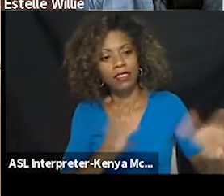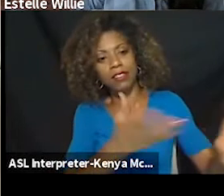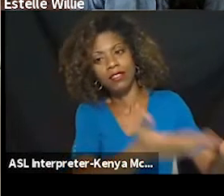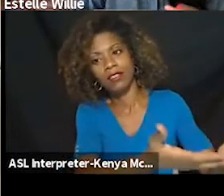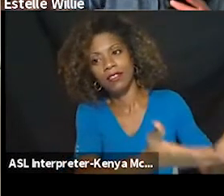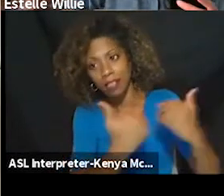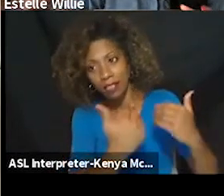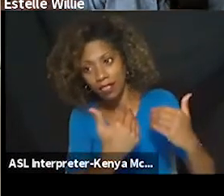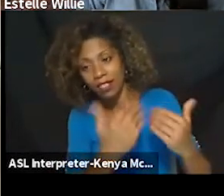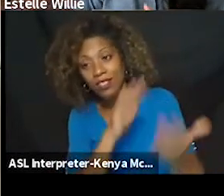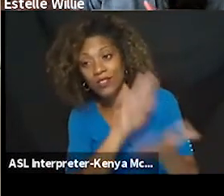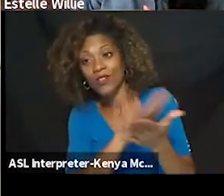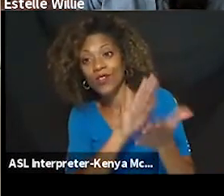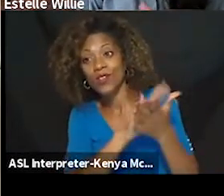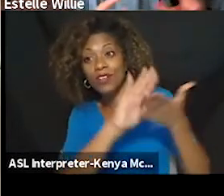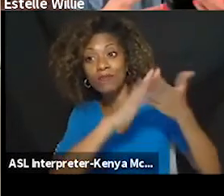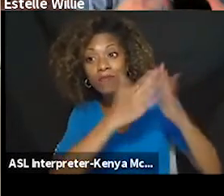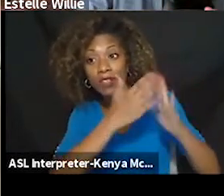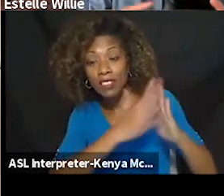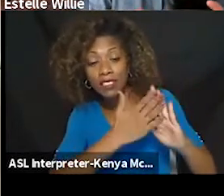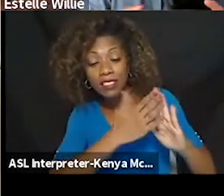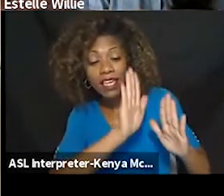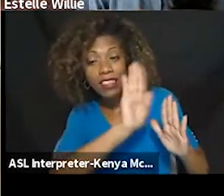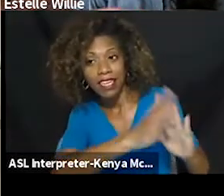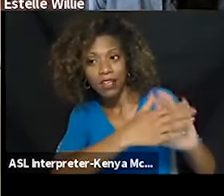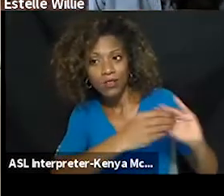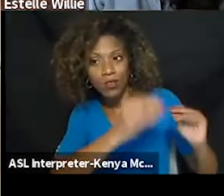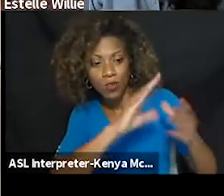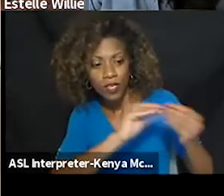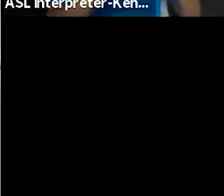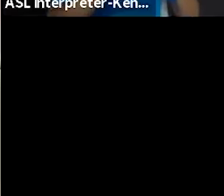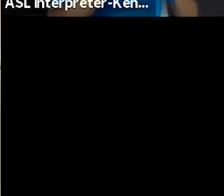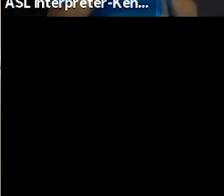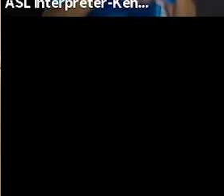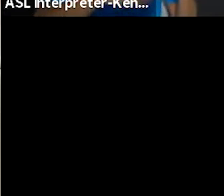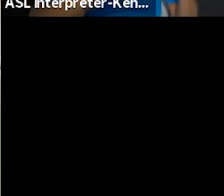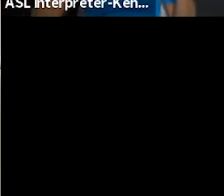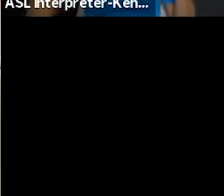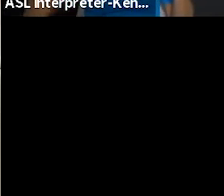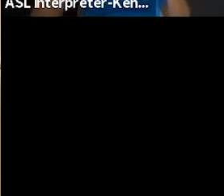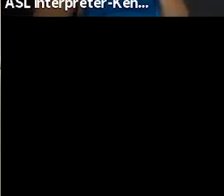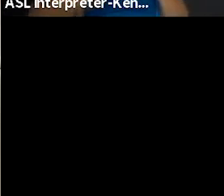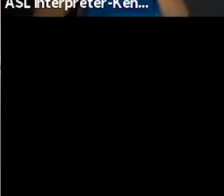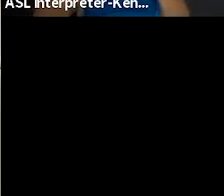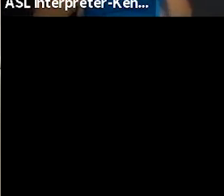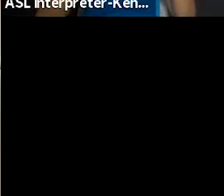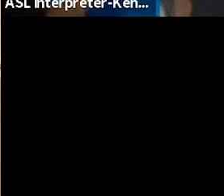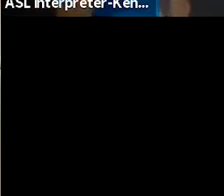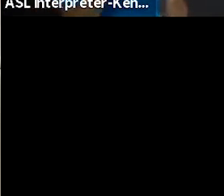with and telling their stories about what this program could do and the potential impact of